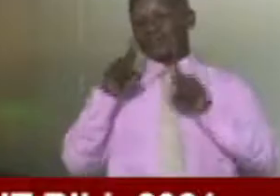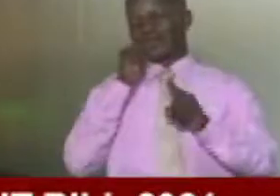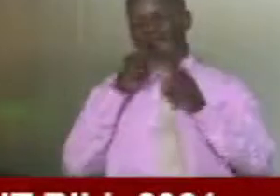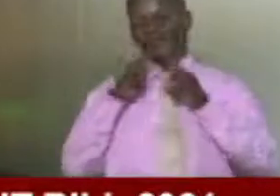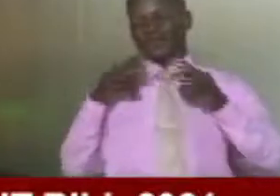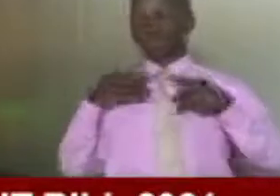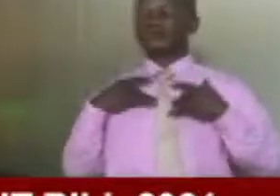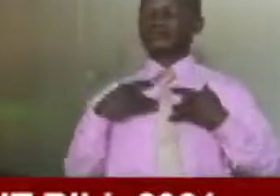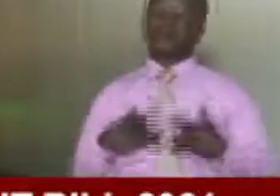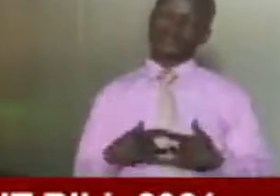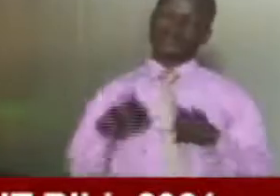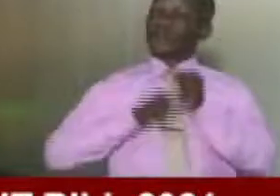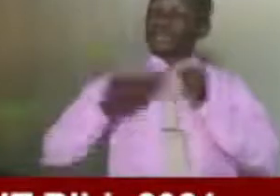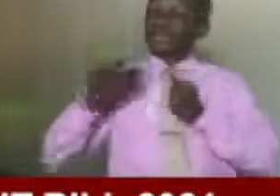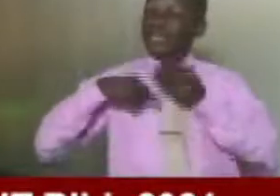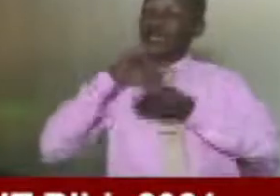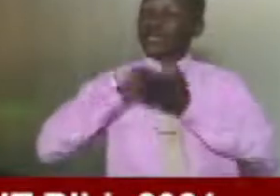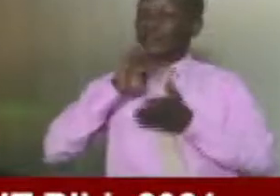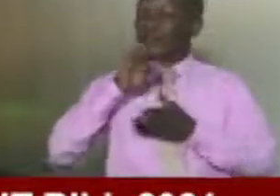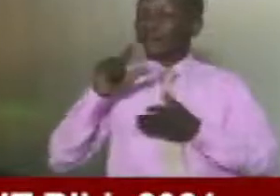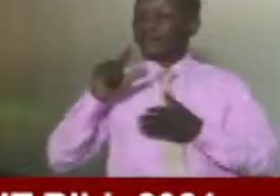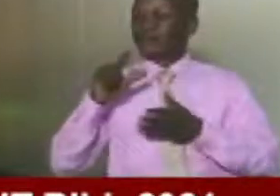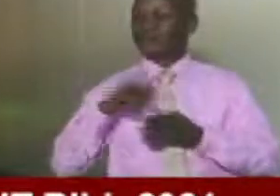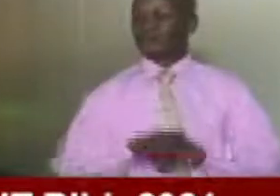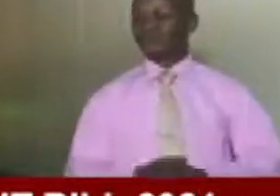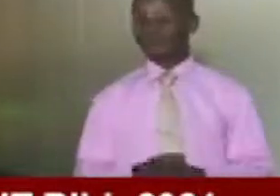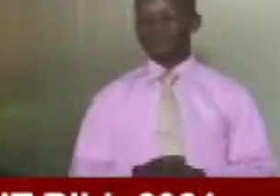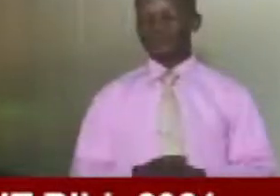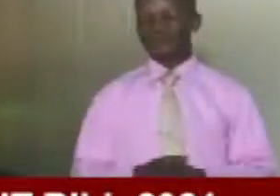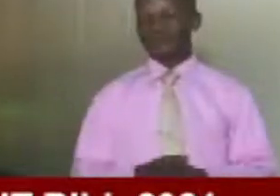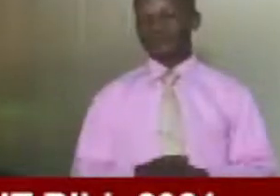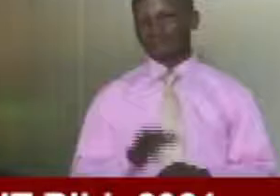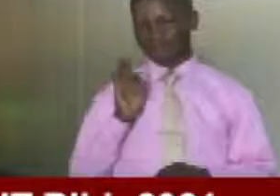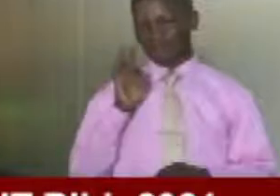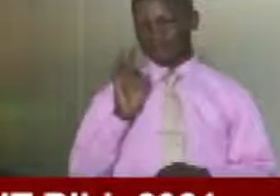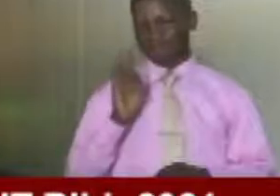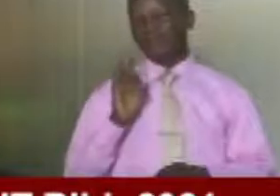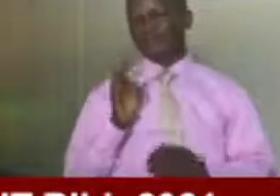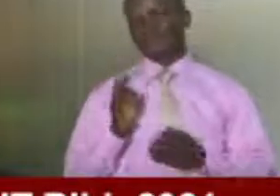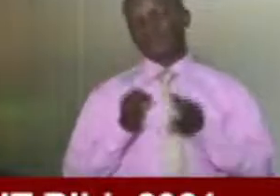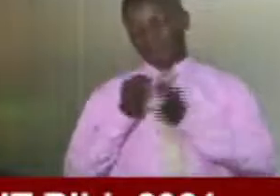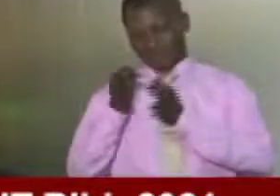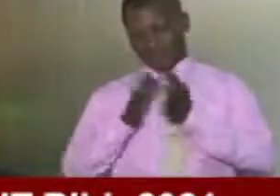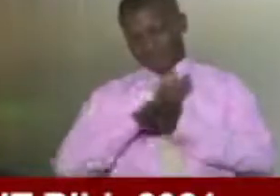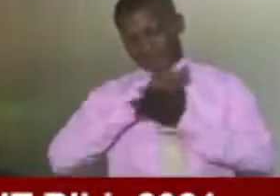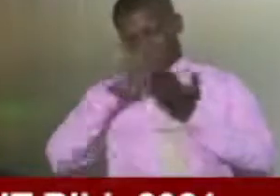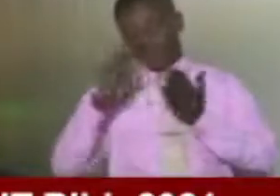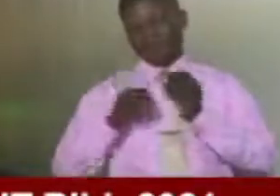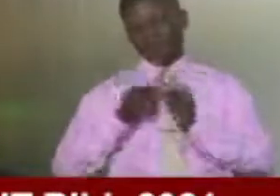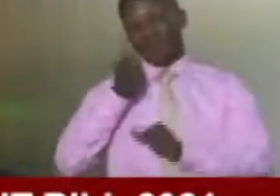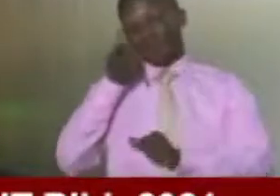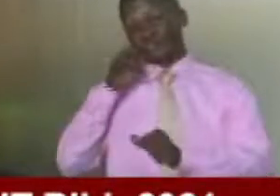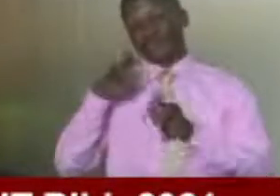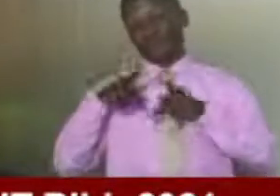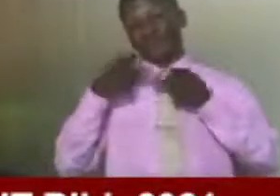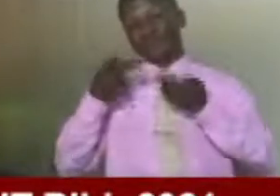Everything about that bill, or at least most of it, spells progress. Most of the provisions